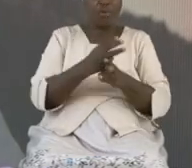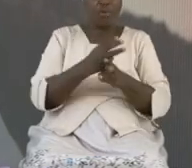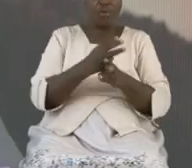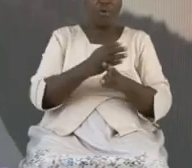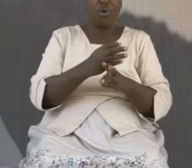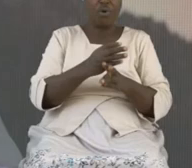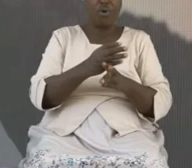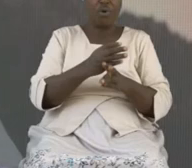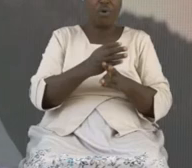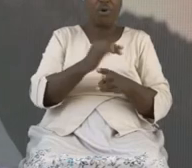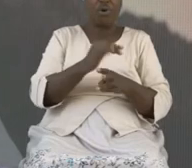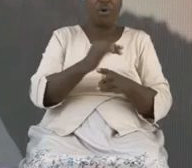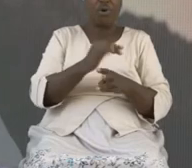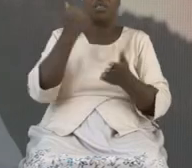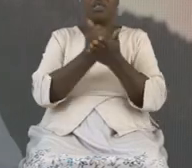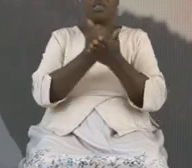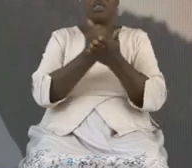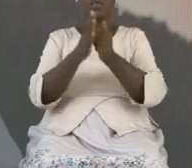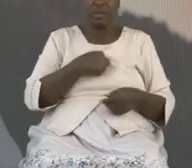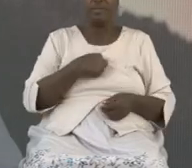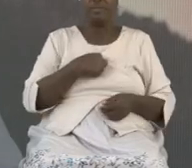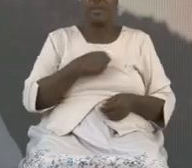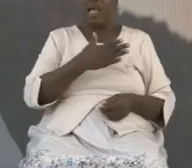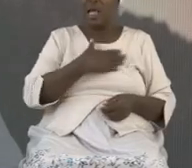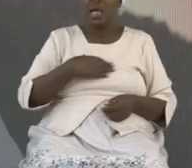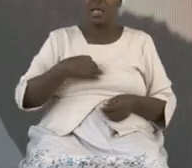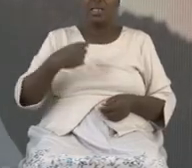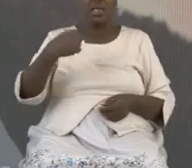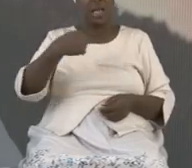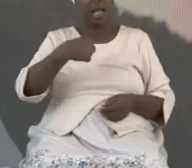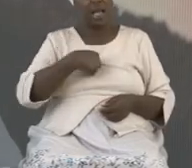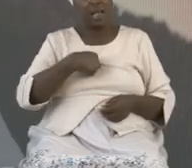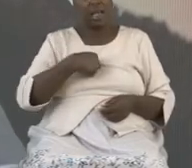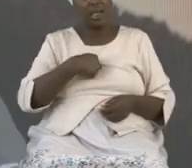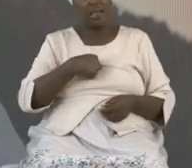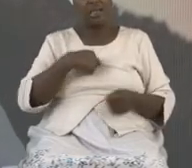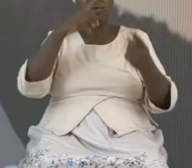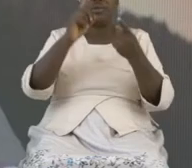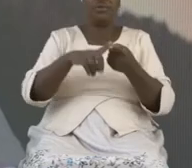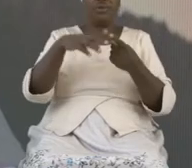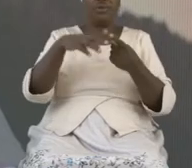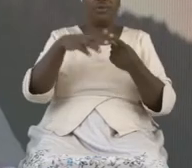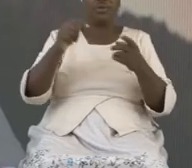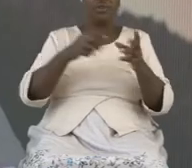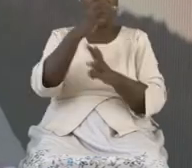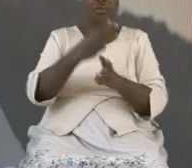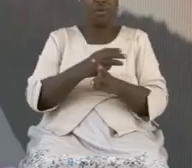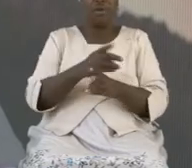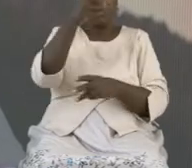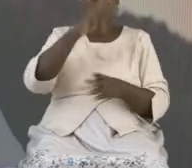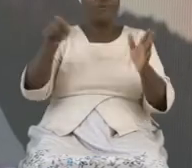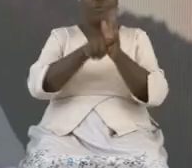me, and I unto the world. God forbid that